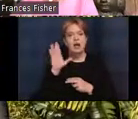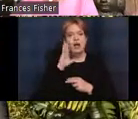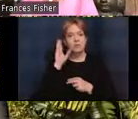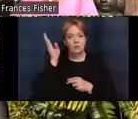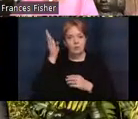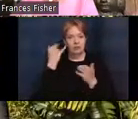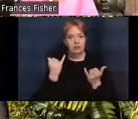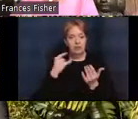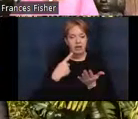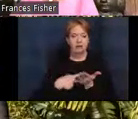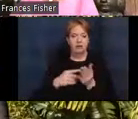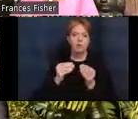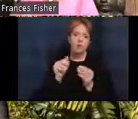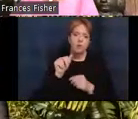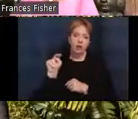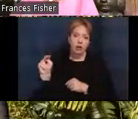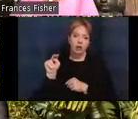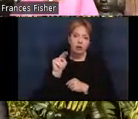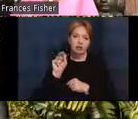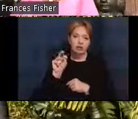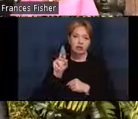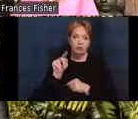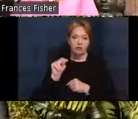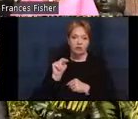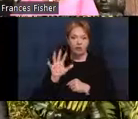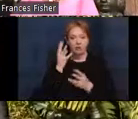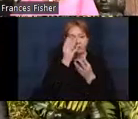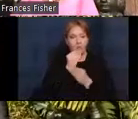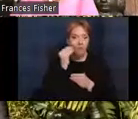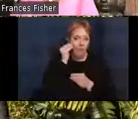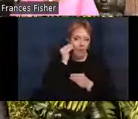about Ann Norton and her incredible home, studio, and garden.